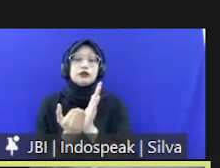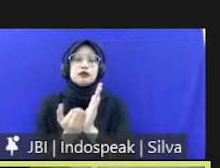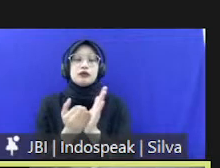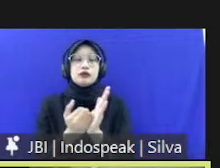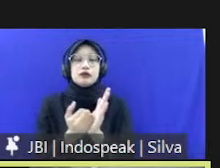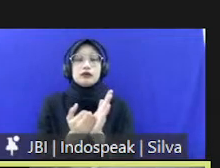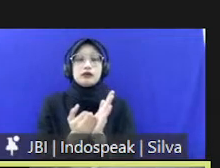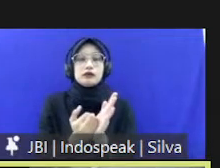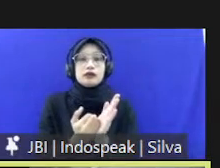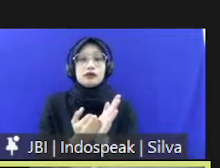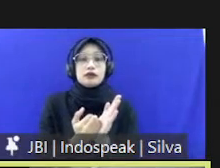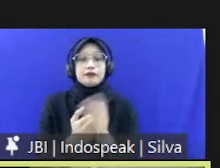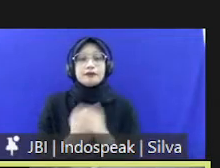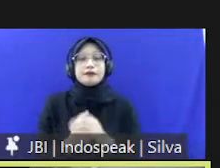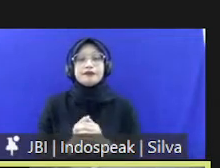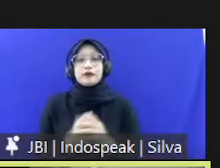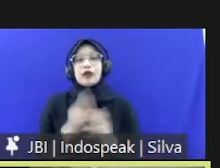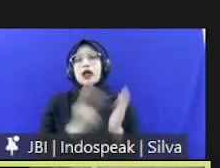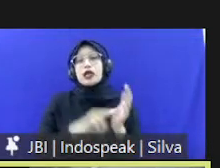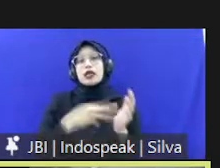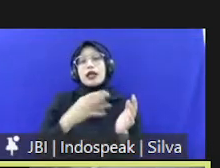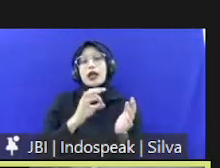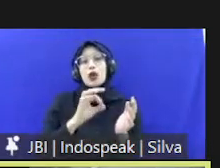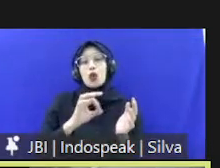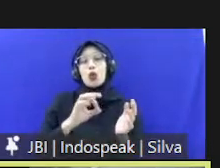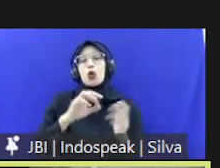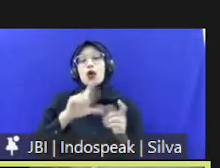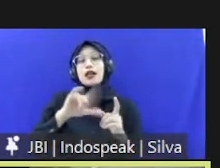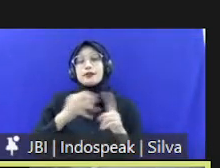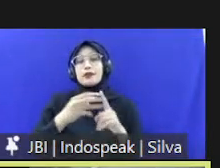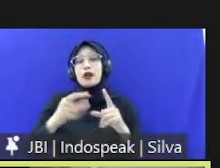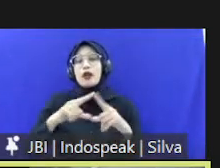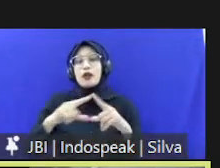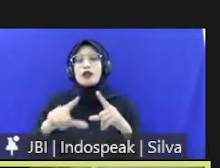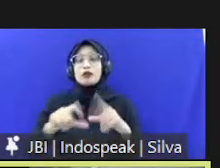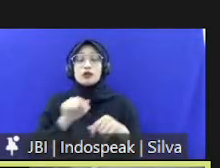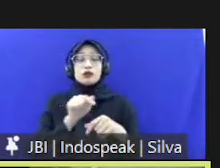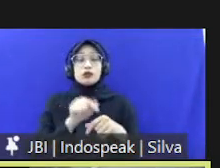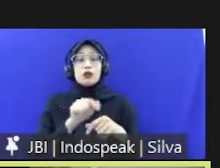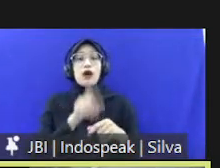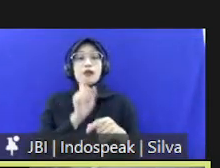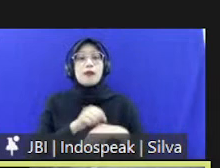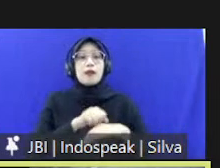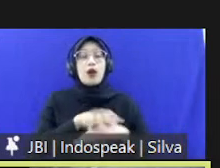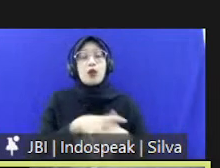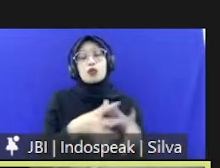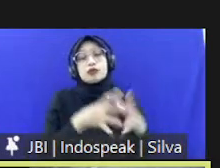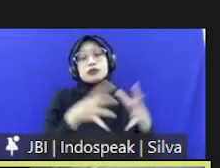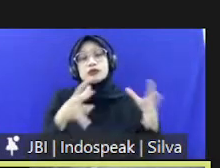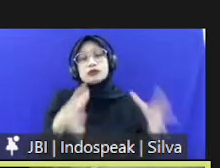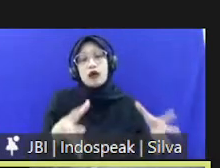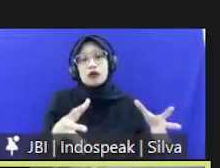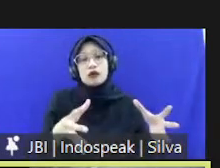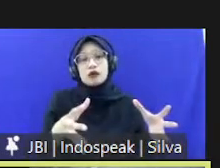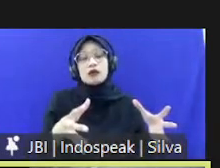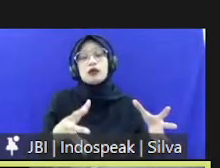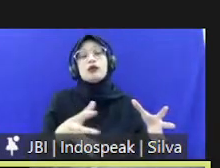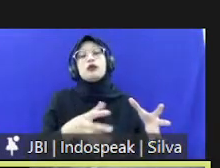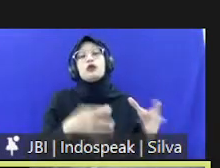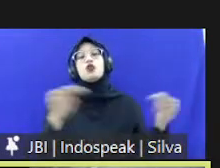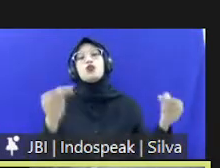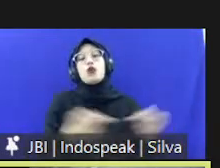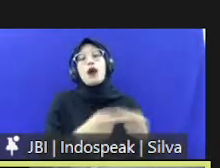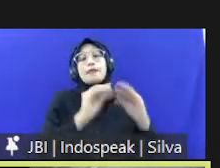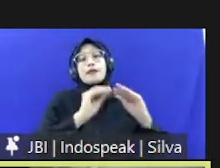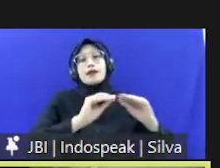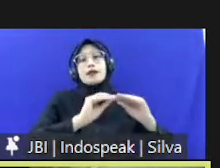Neoliberalism has had a very powerful influence on education policy in Indonesia since the fall of the New Order, and so it's made sense to